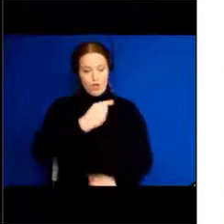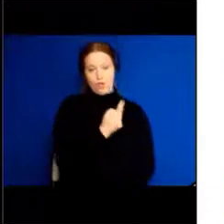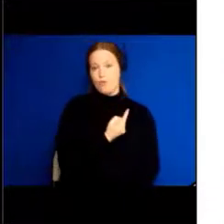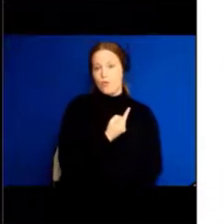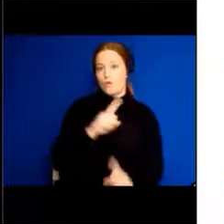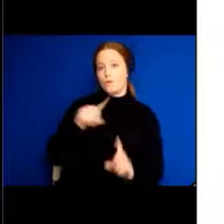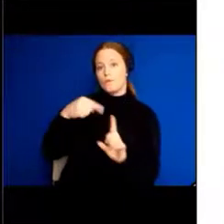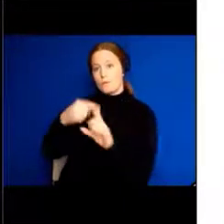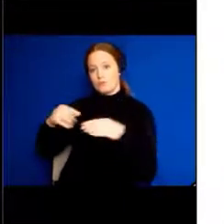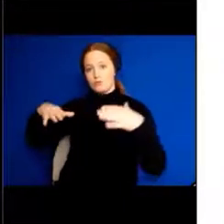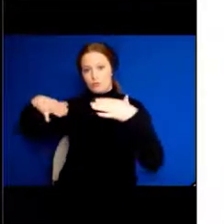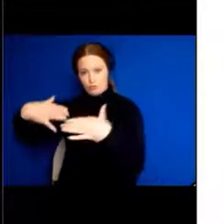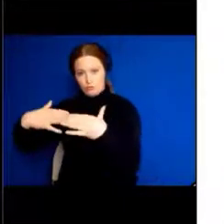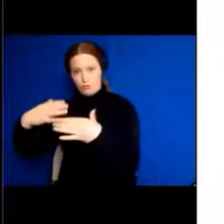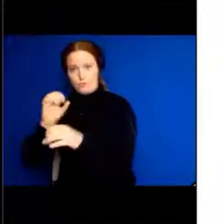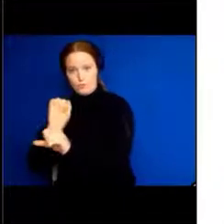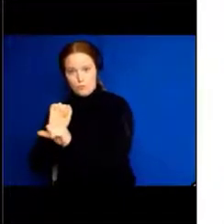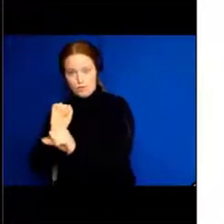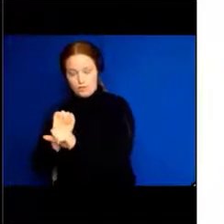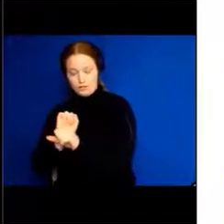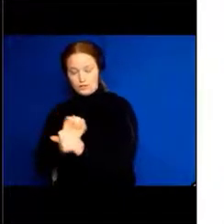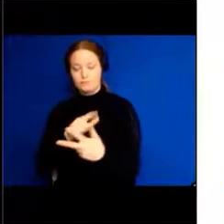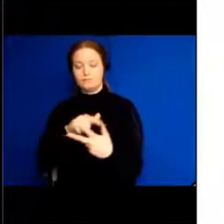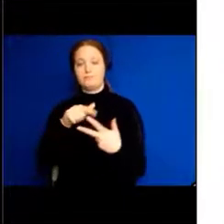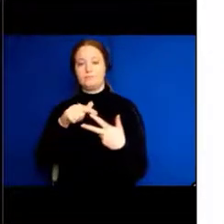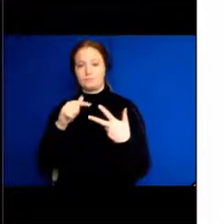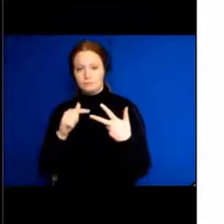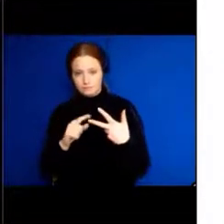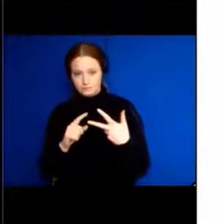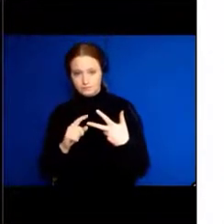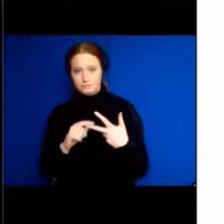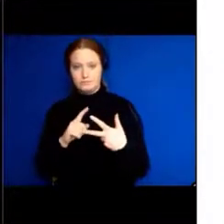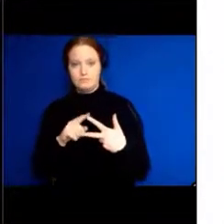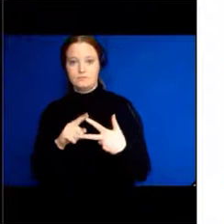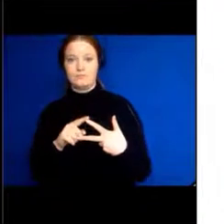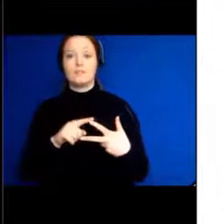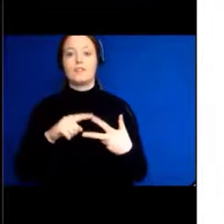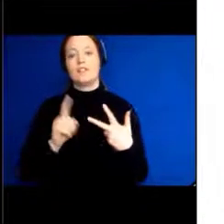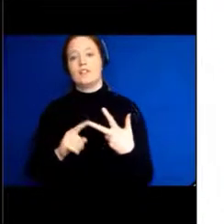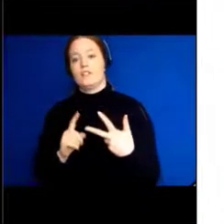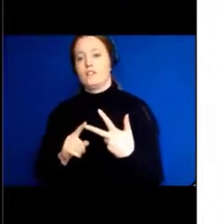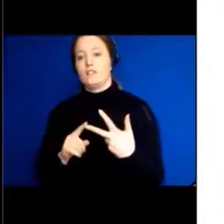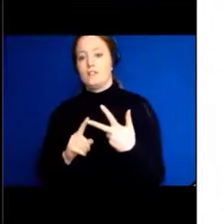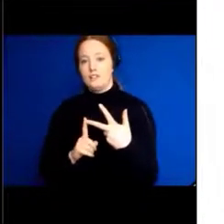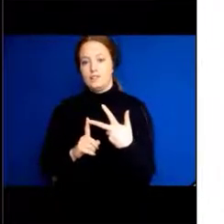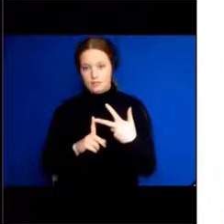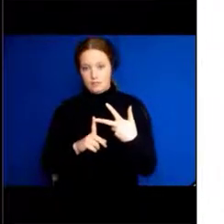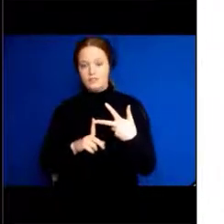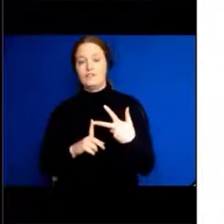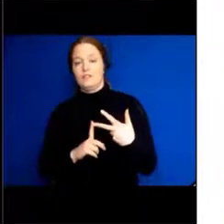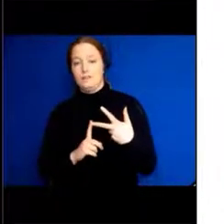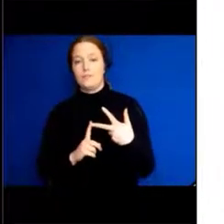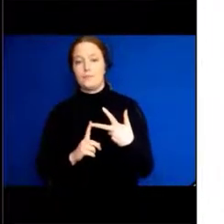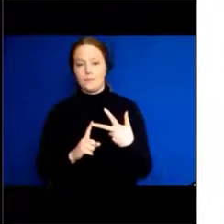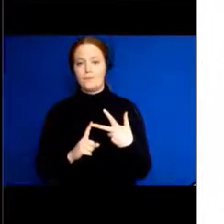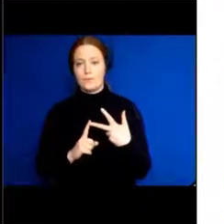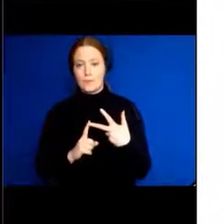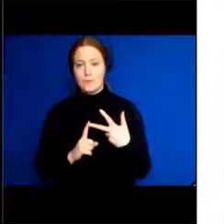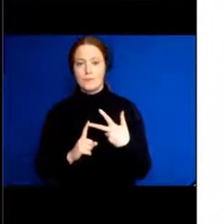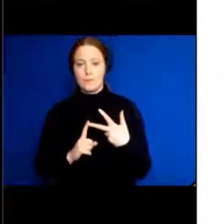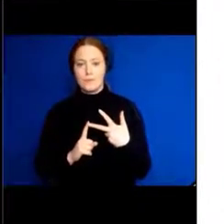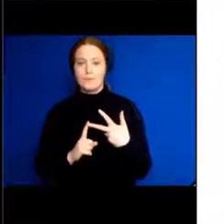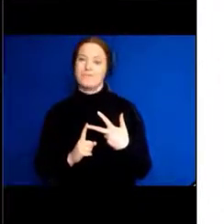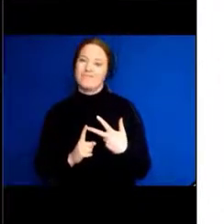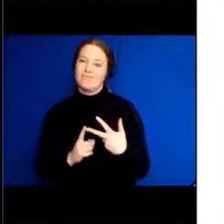artwork about living well with dementia and about the challenges. And then in the third phase, which because